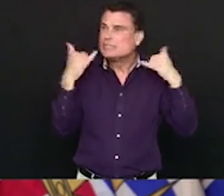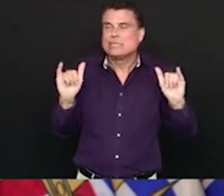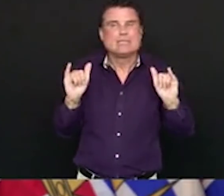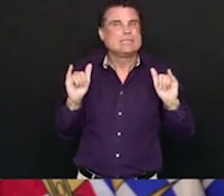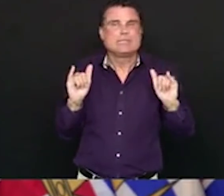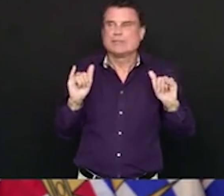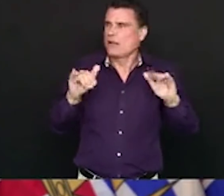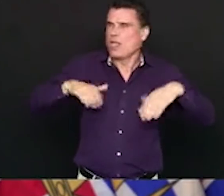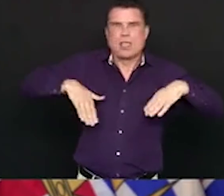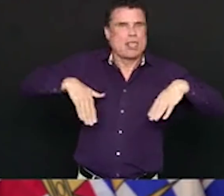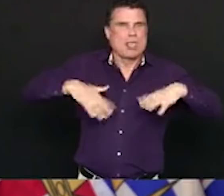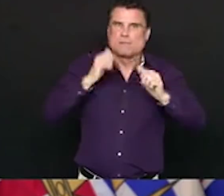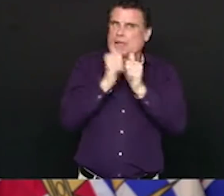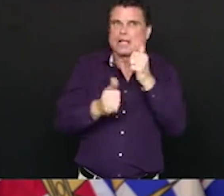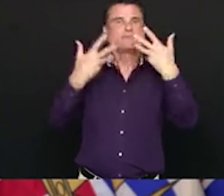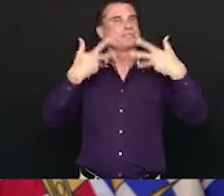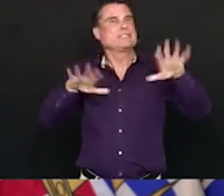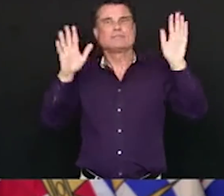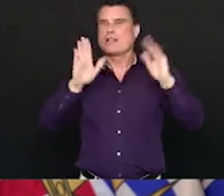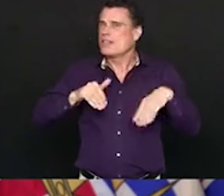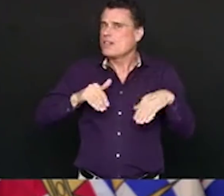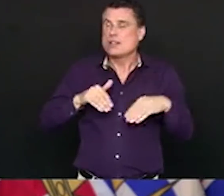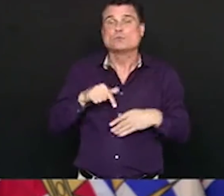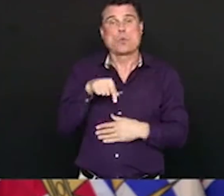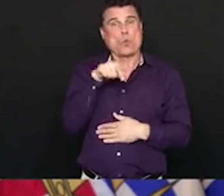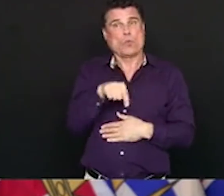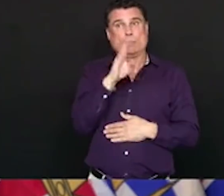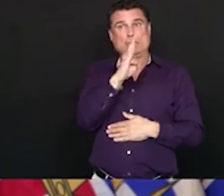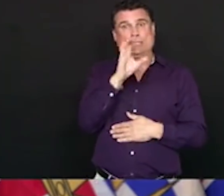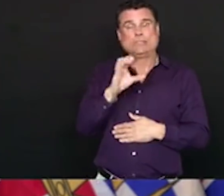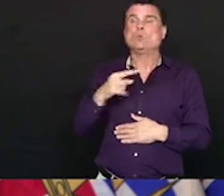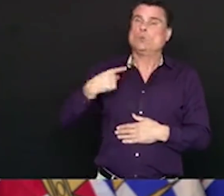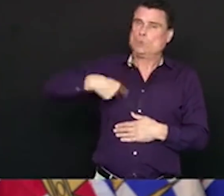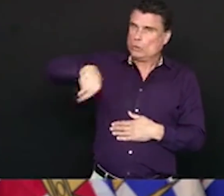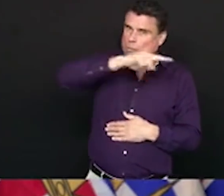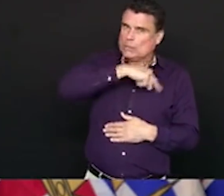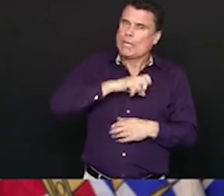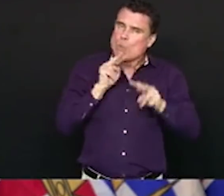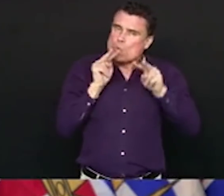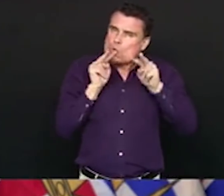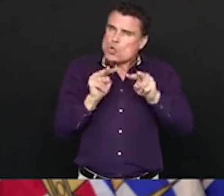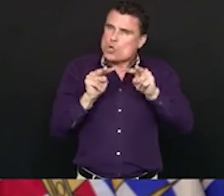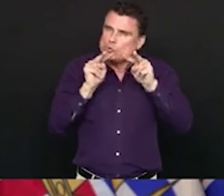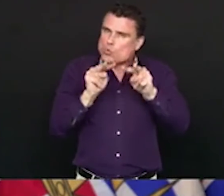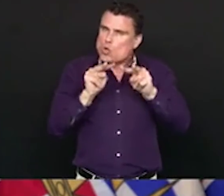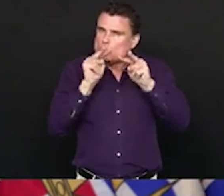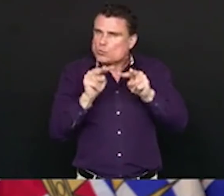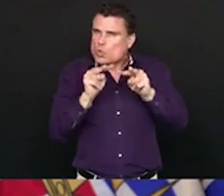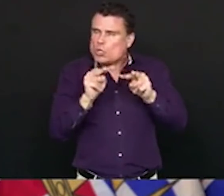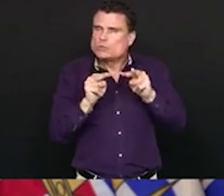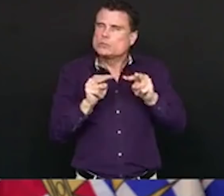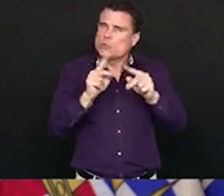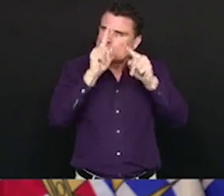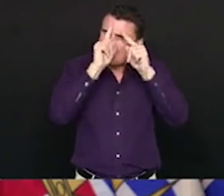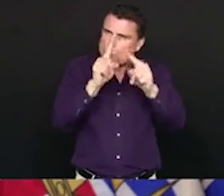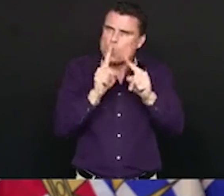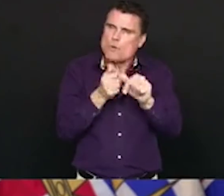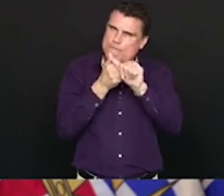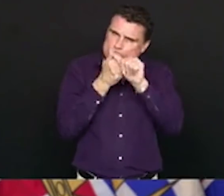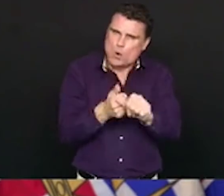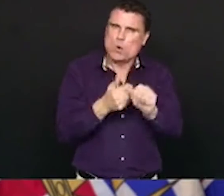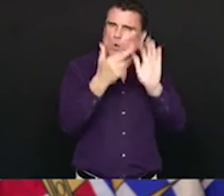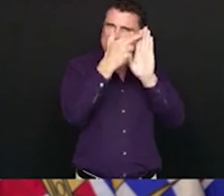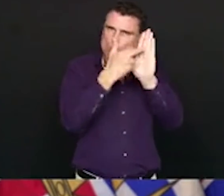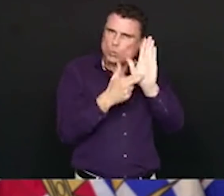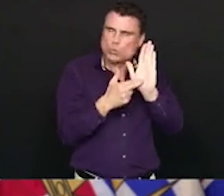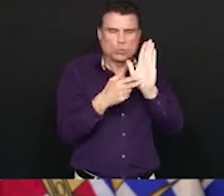have that we continue to have our safe distance measures in place, our hand washing, those things that I just mentioned.